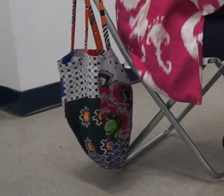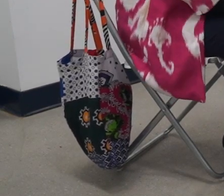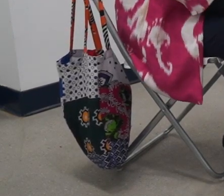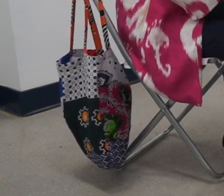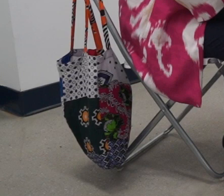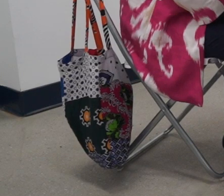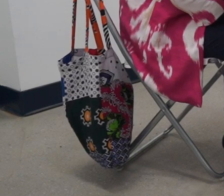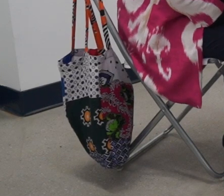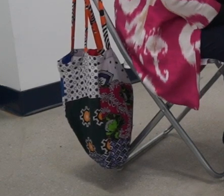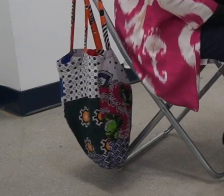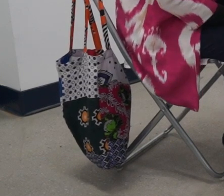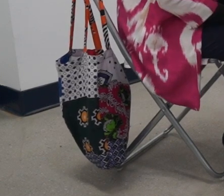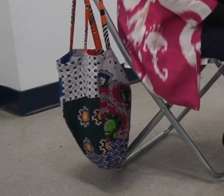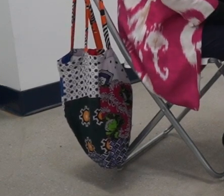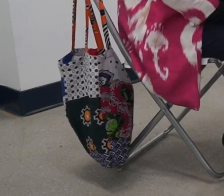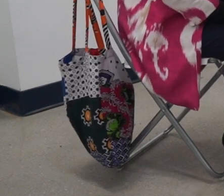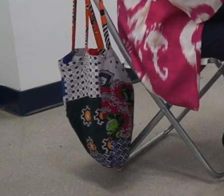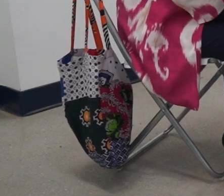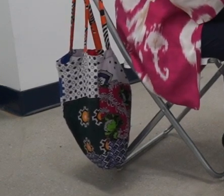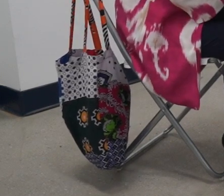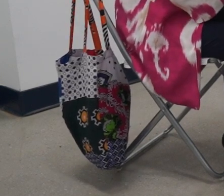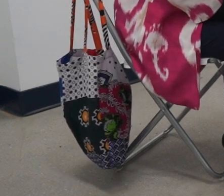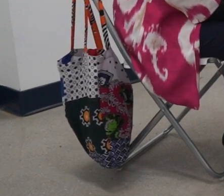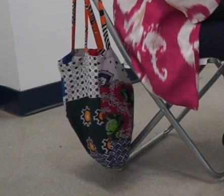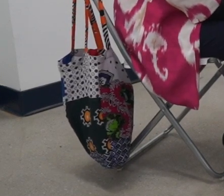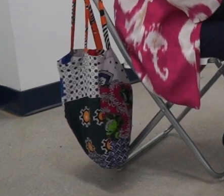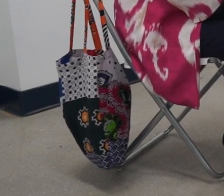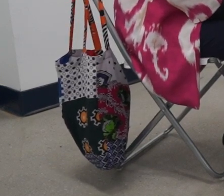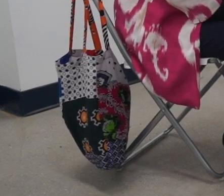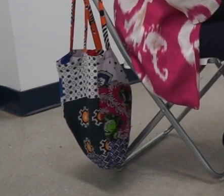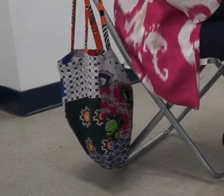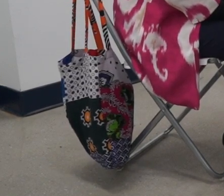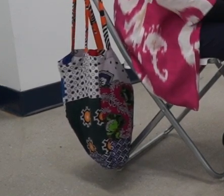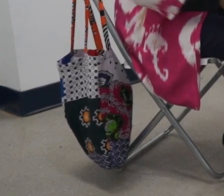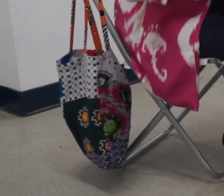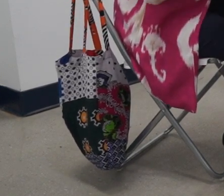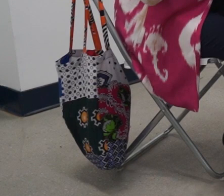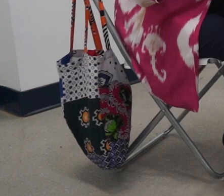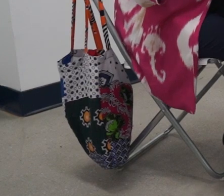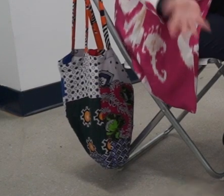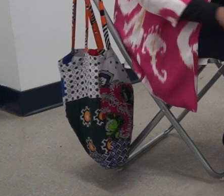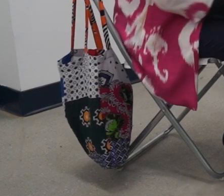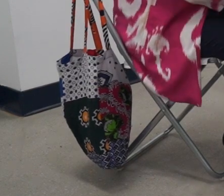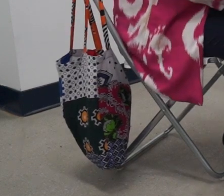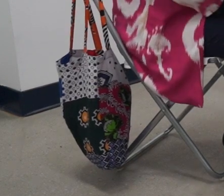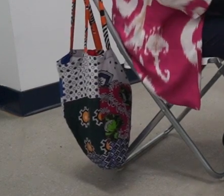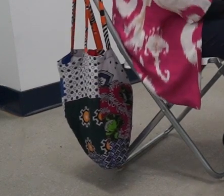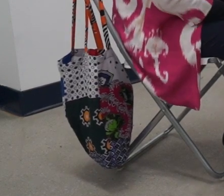Thank you so much, Alex. And thank you everyone for being here. Thank you to the GYOPO team of